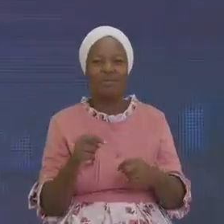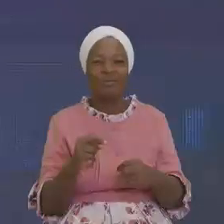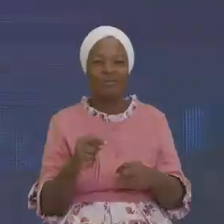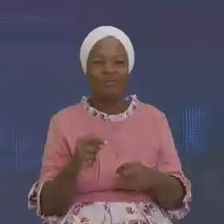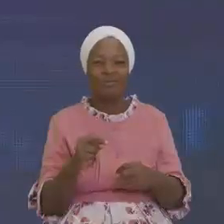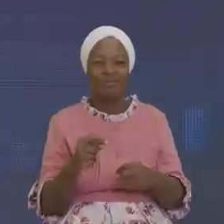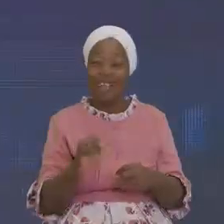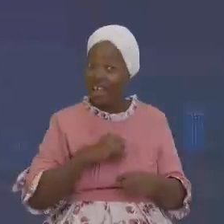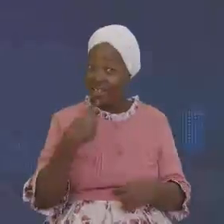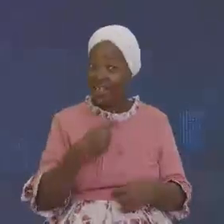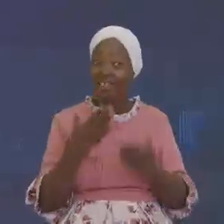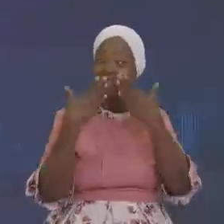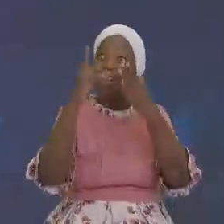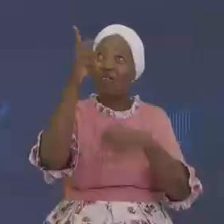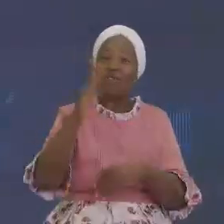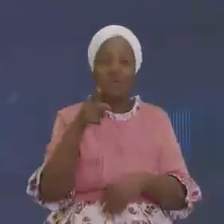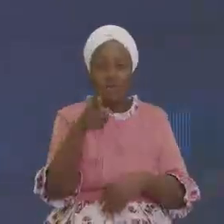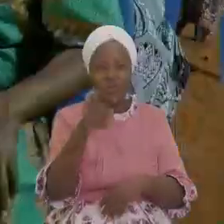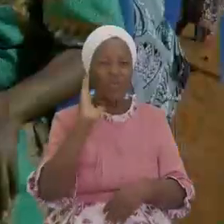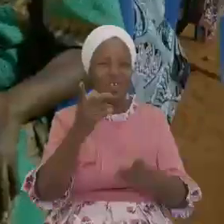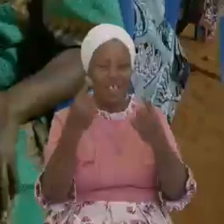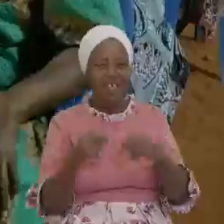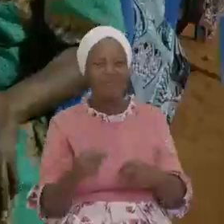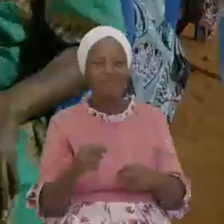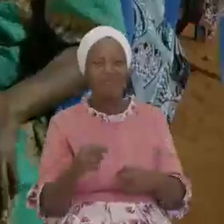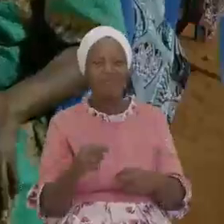welcome. I said, thank God you're welcome.